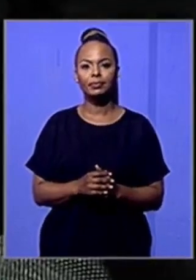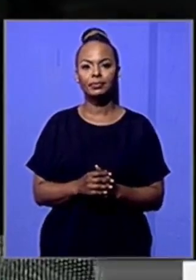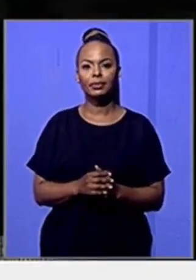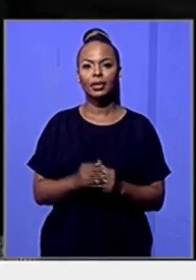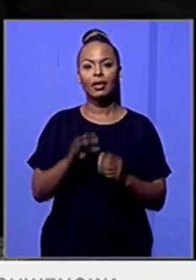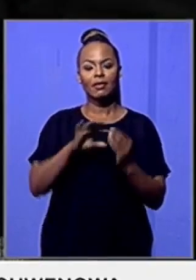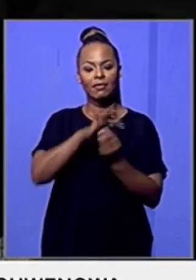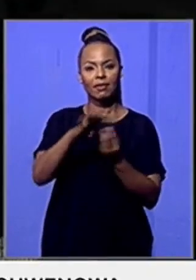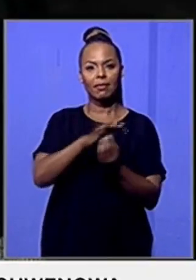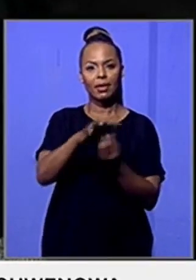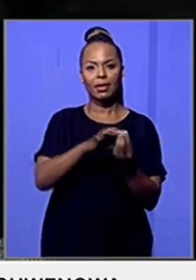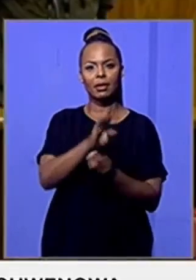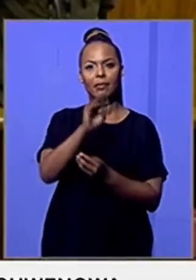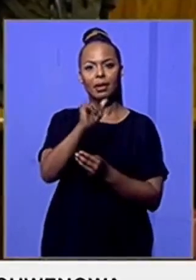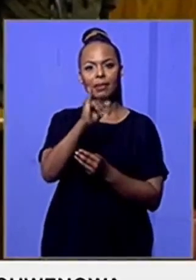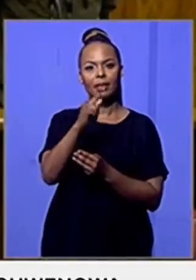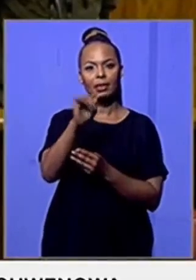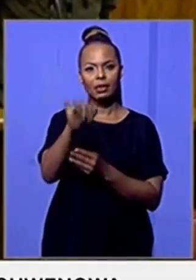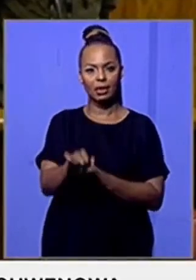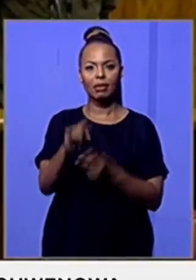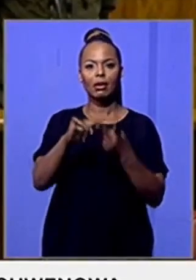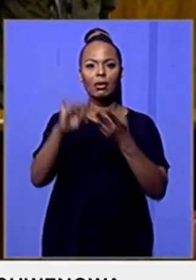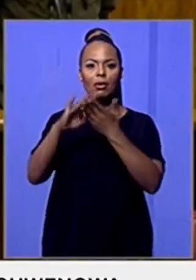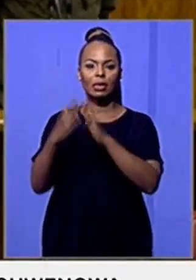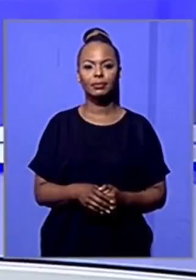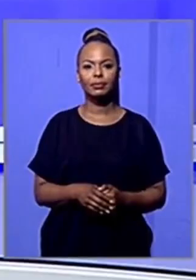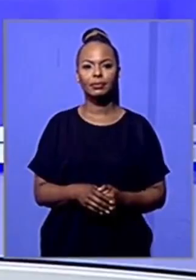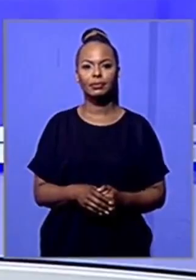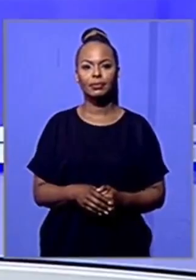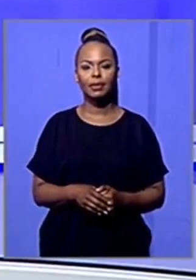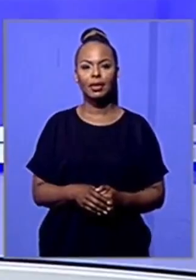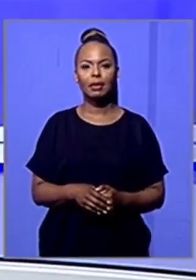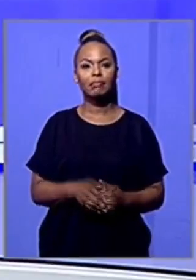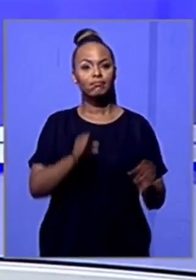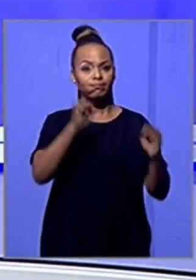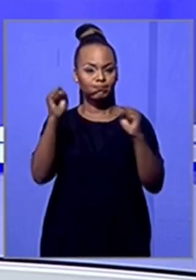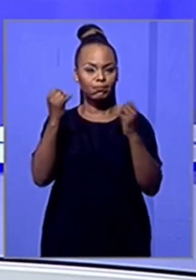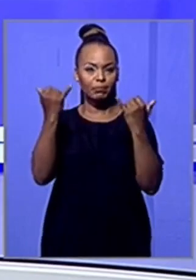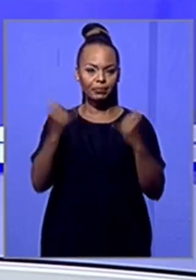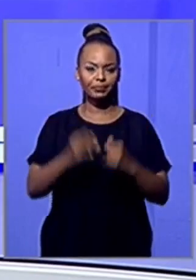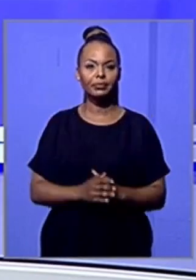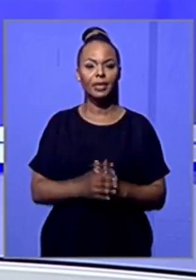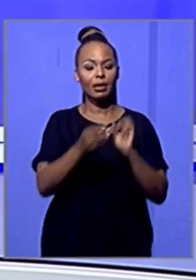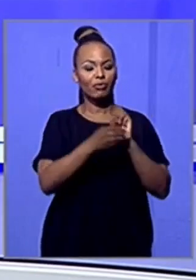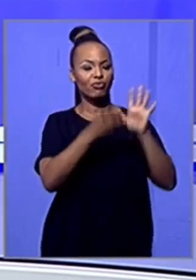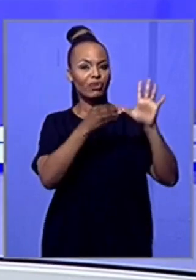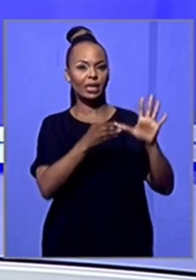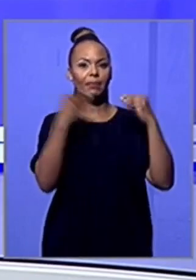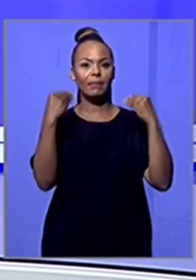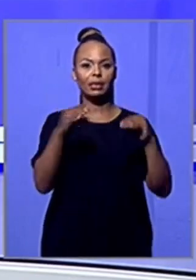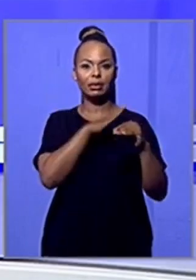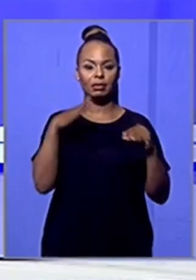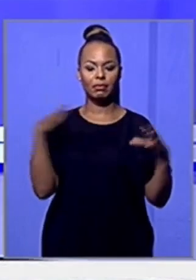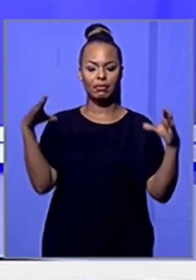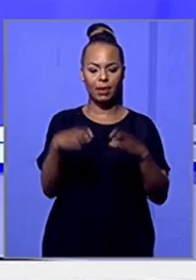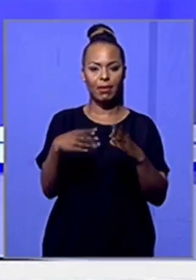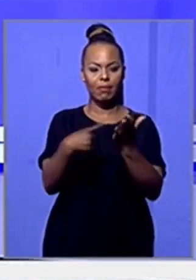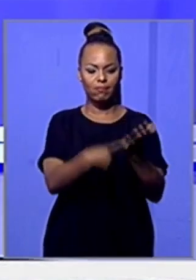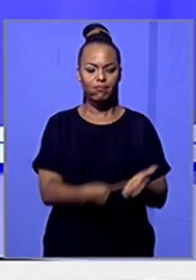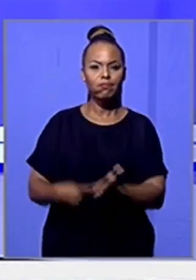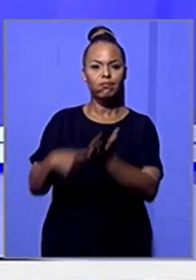Lelapa la ga Babita Dikgang le mekgatlo ya baagi ba tshwenyegile. Tla re diale. BRICS Business Council ya re ya